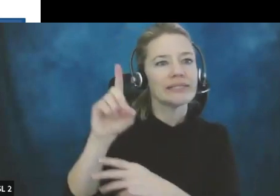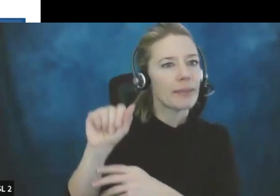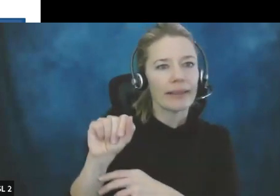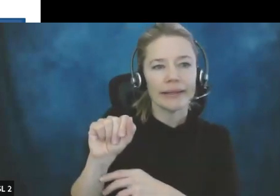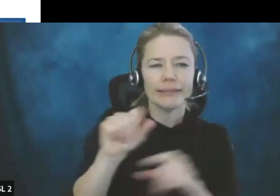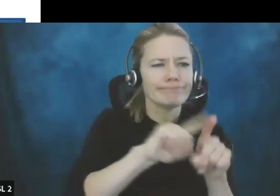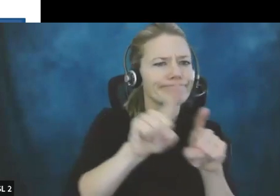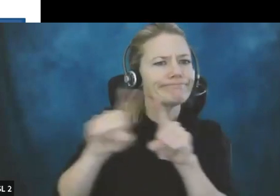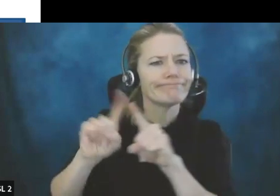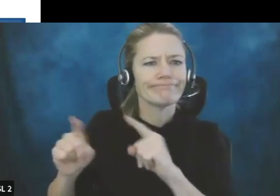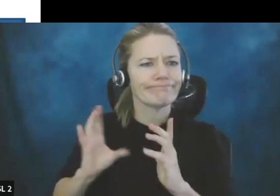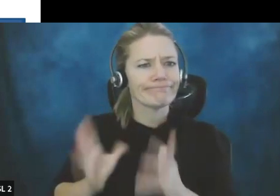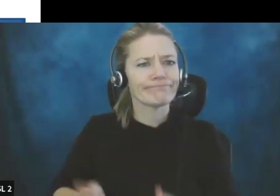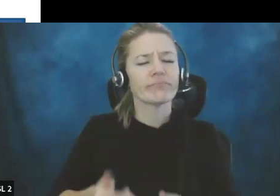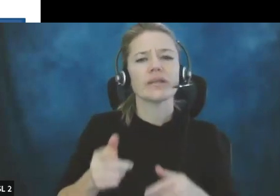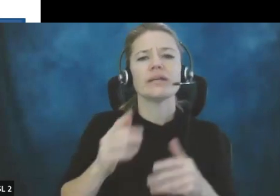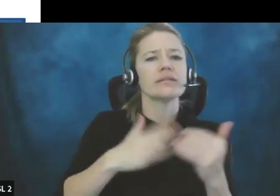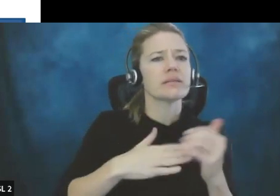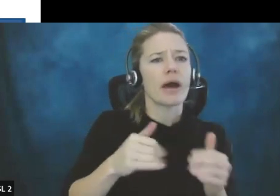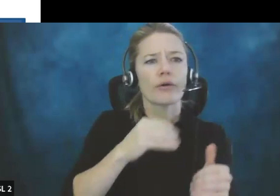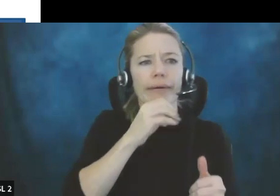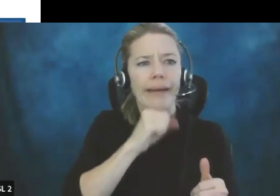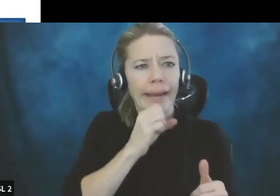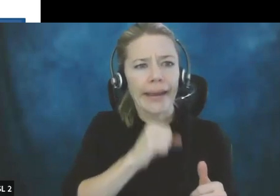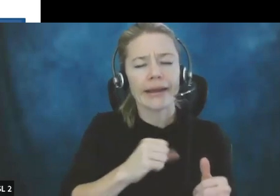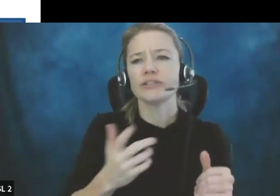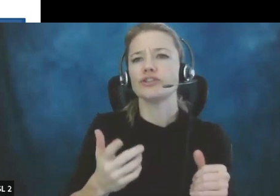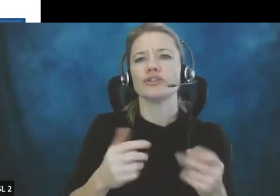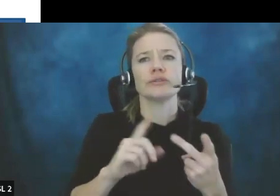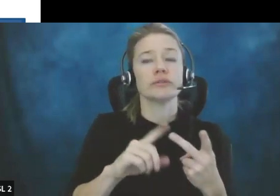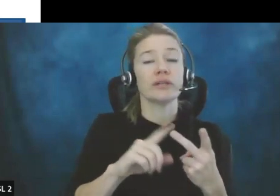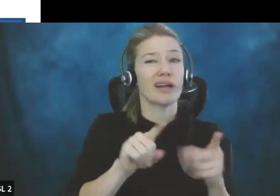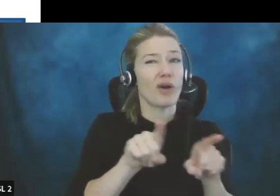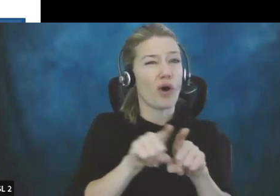type of disability the person has, regardless